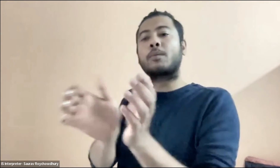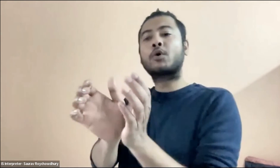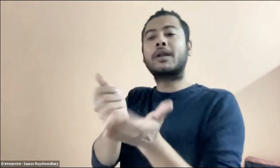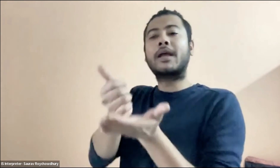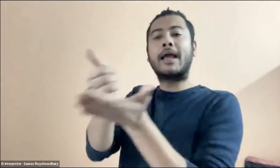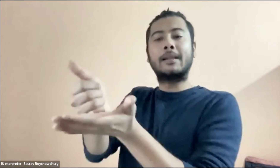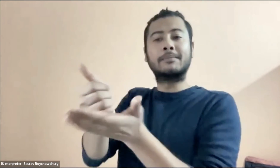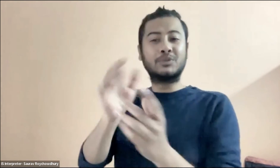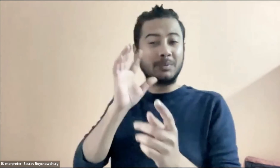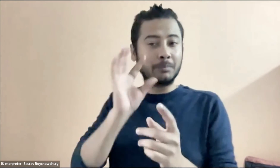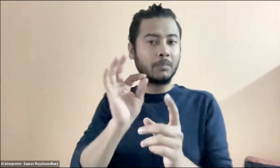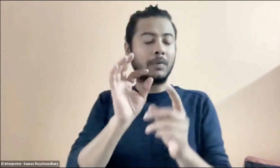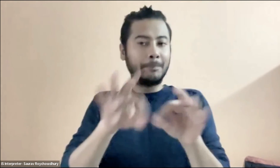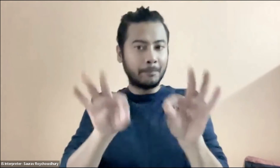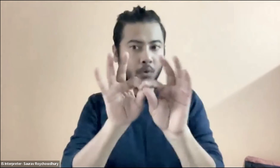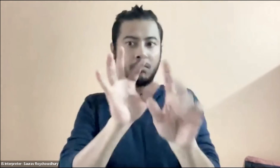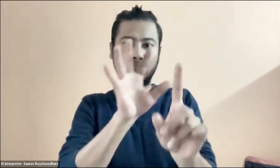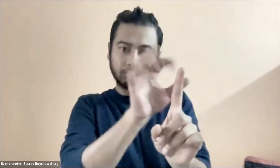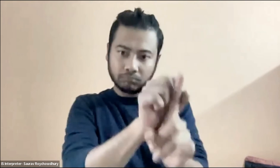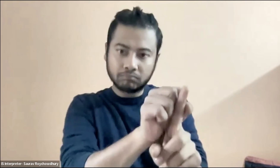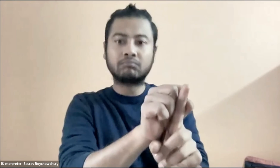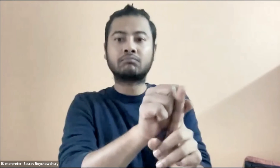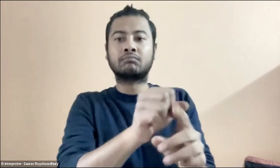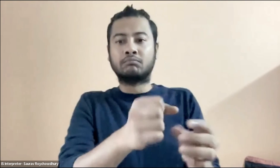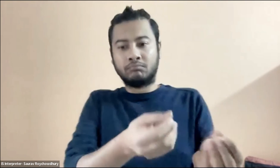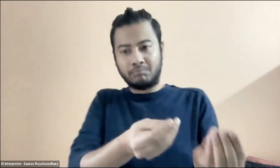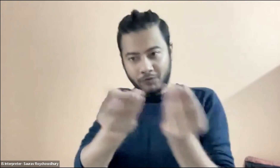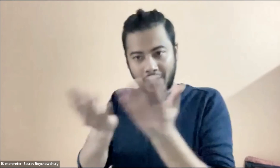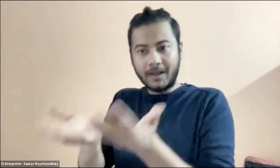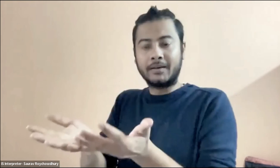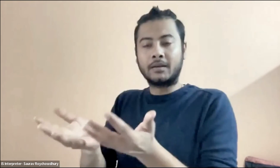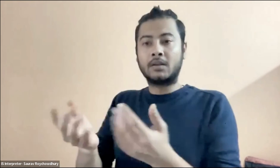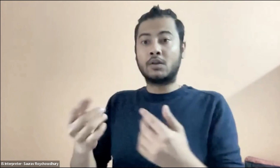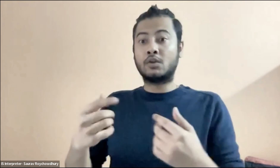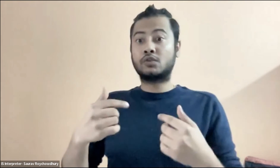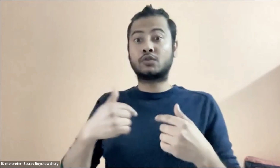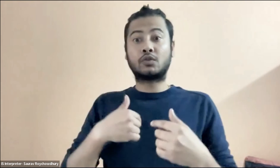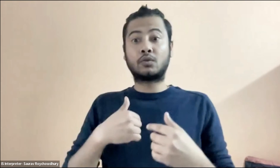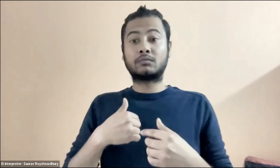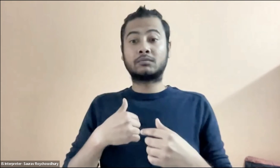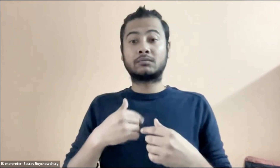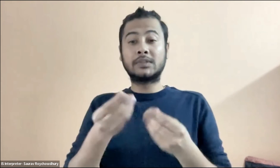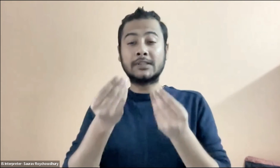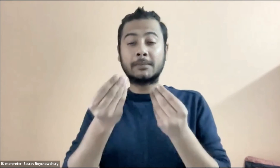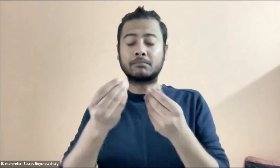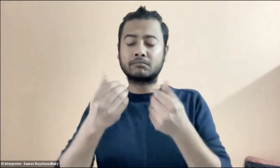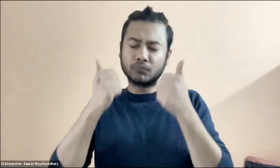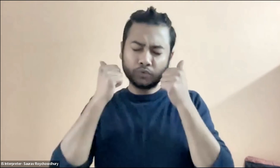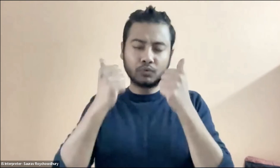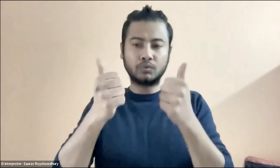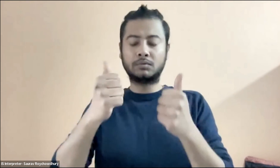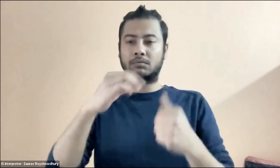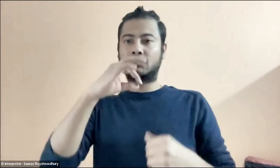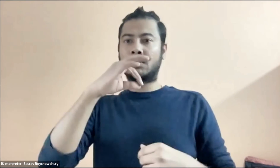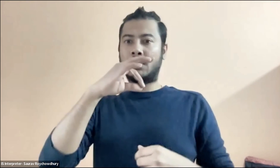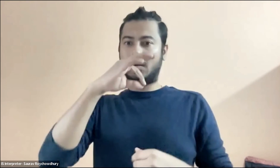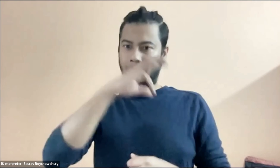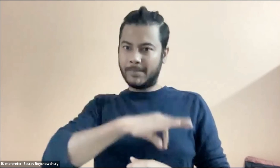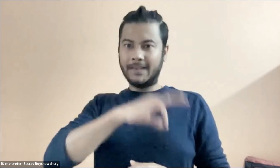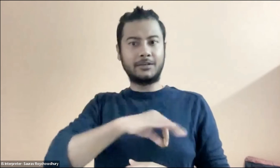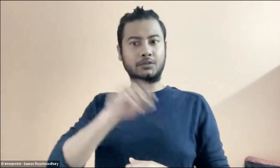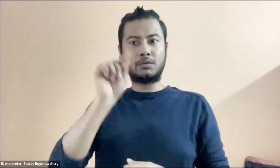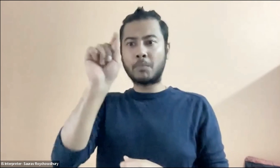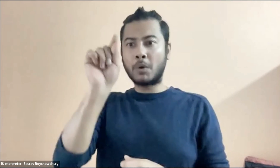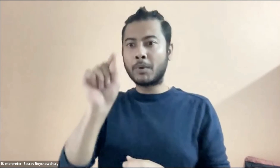there's sort of maybe some of the key take homes I get from the discussion. I might hand over to Devaki for any